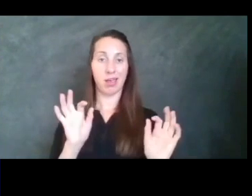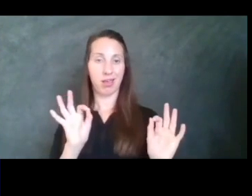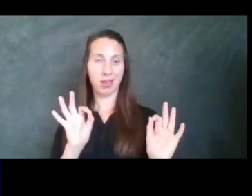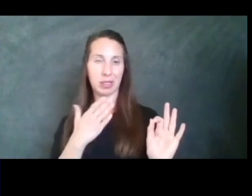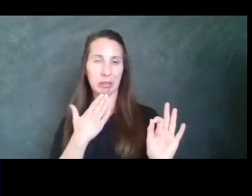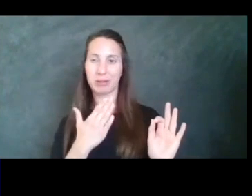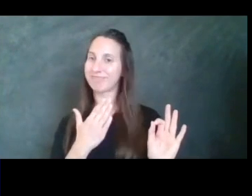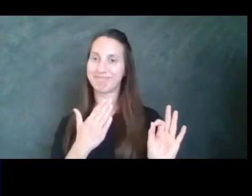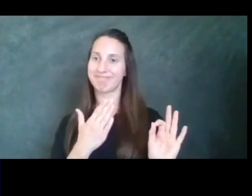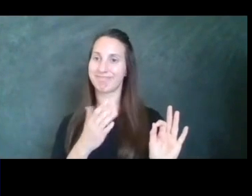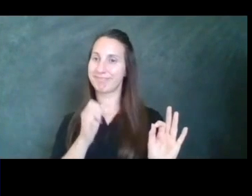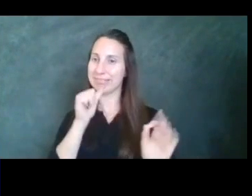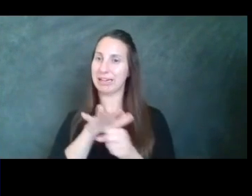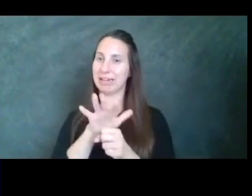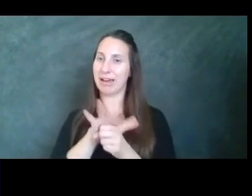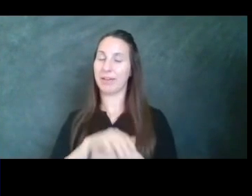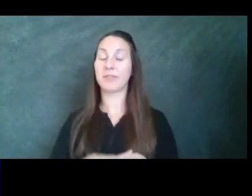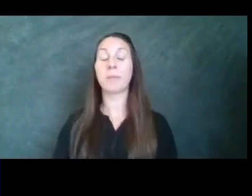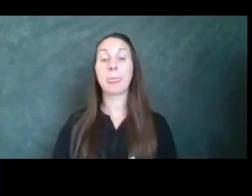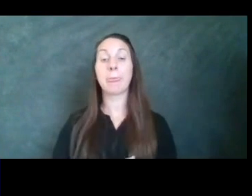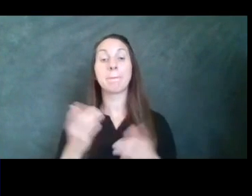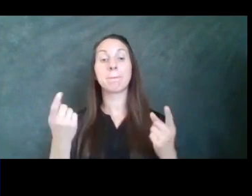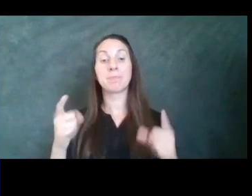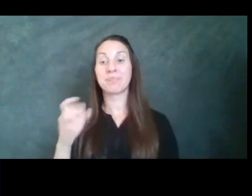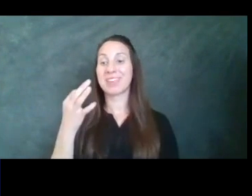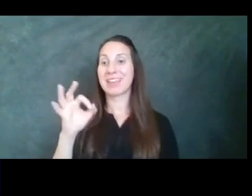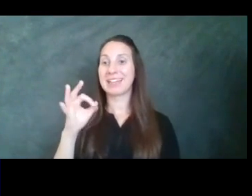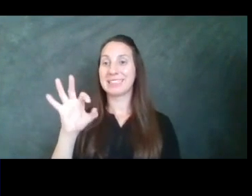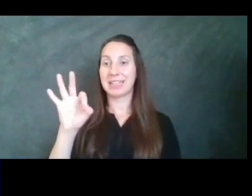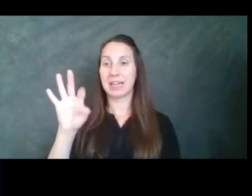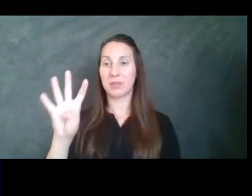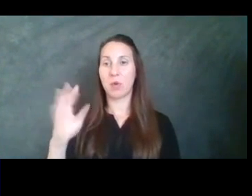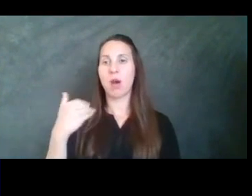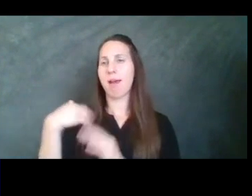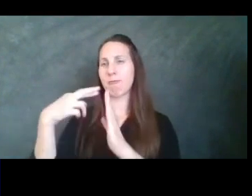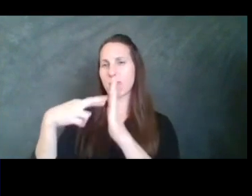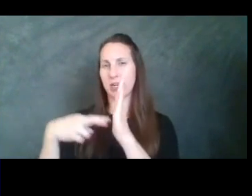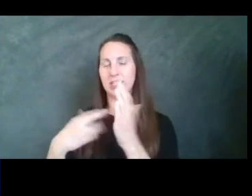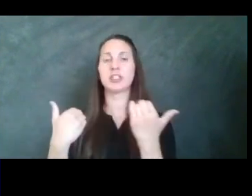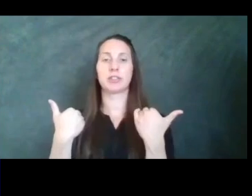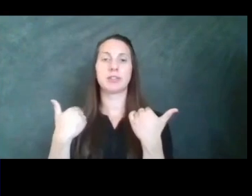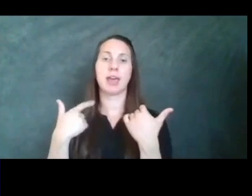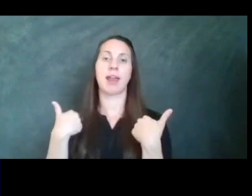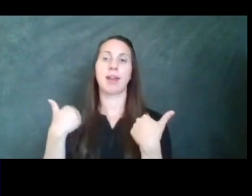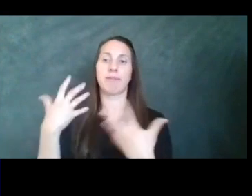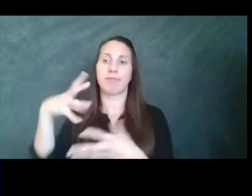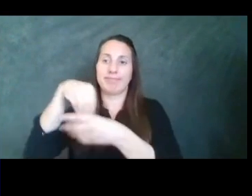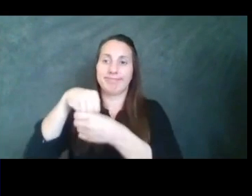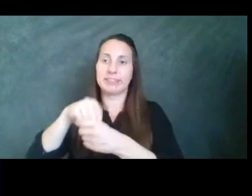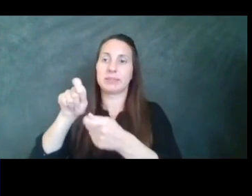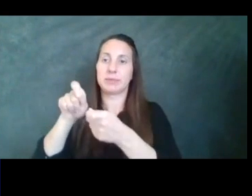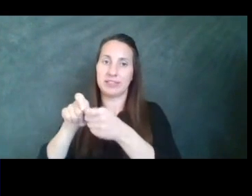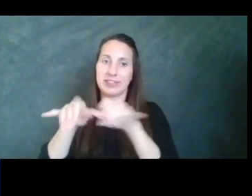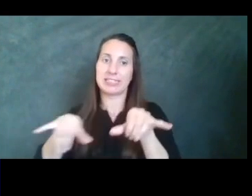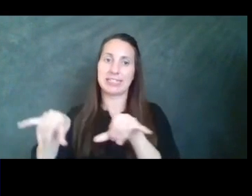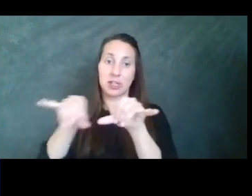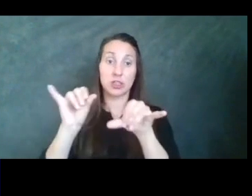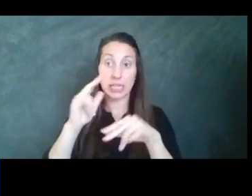by 1994, it contained certain standards, almost like a building code,